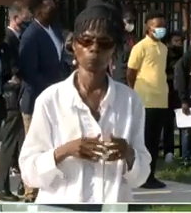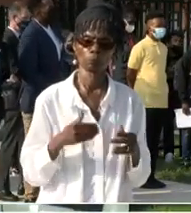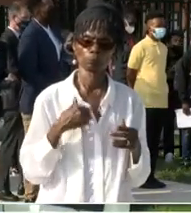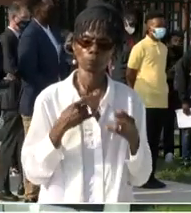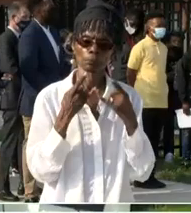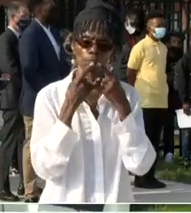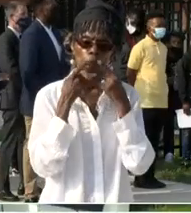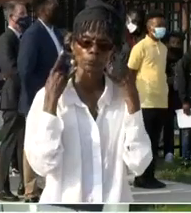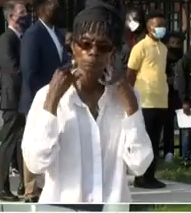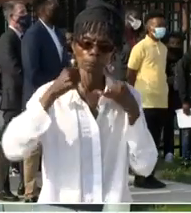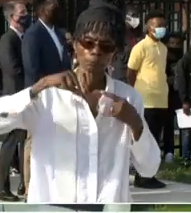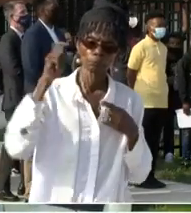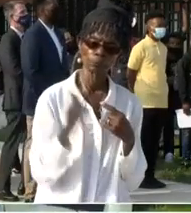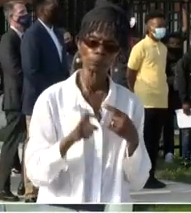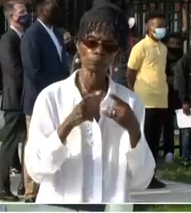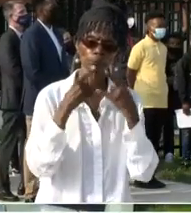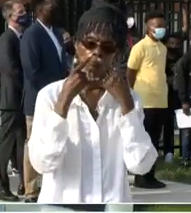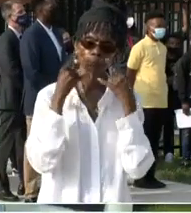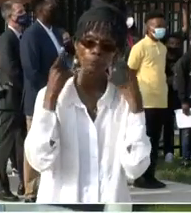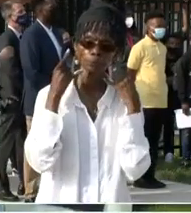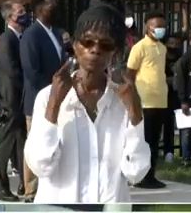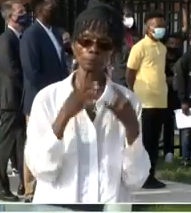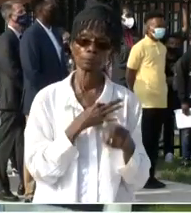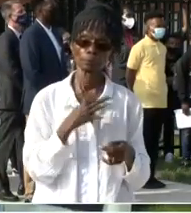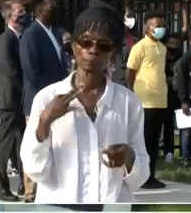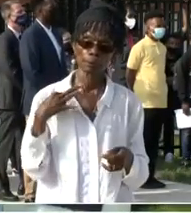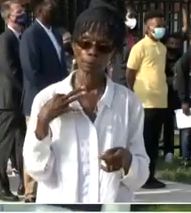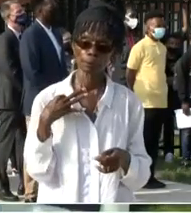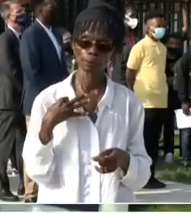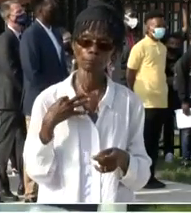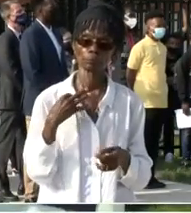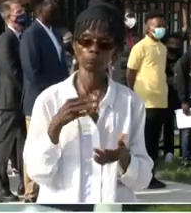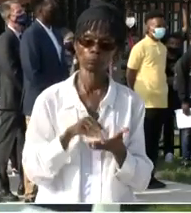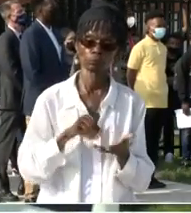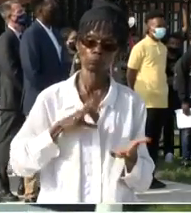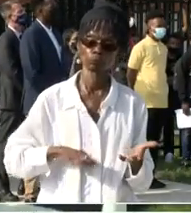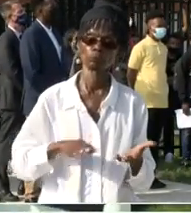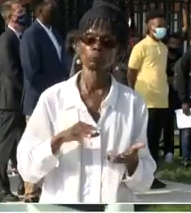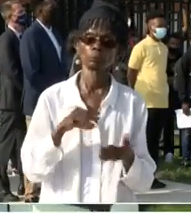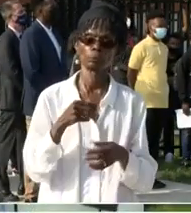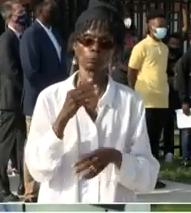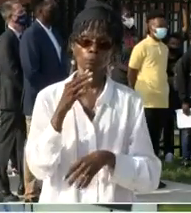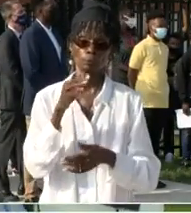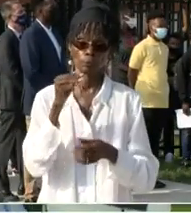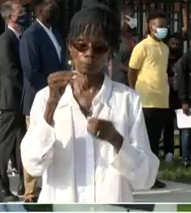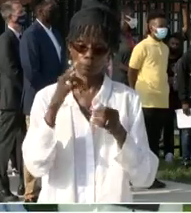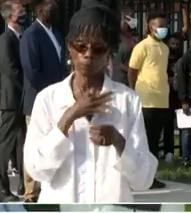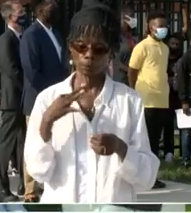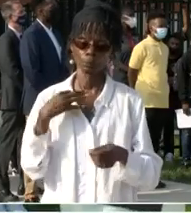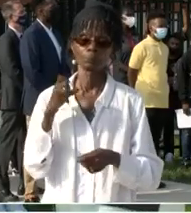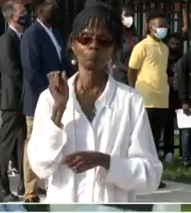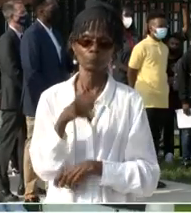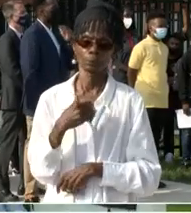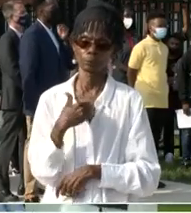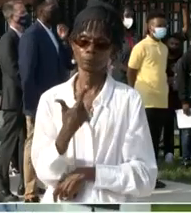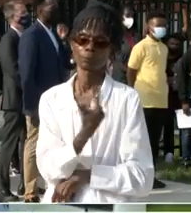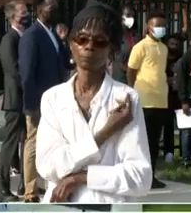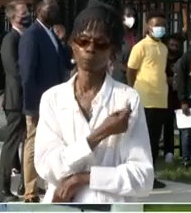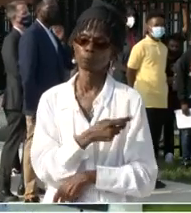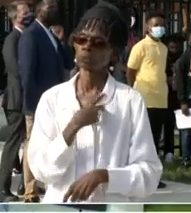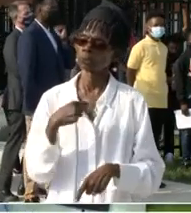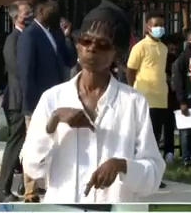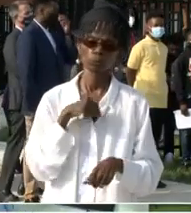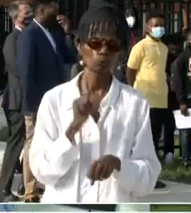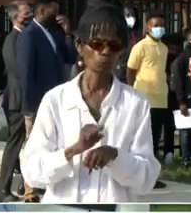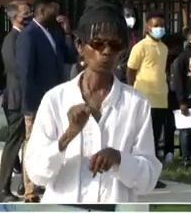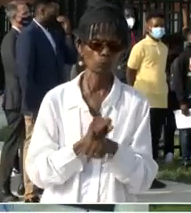have mandates for staff to be vaccinated. The list goes on of what we've done, the measures in place to keep students and staff safe. And many of